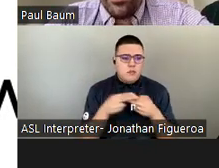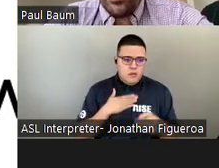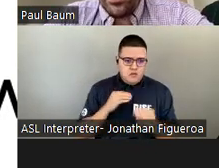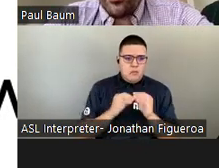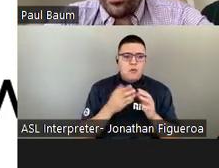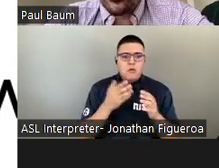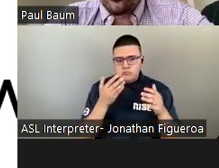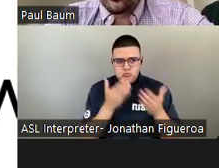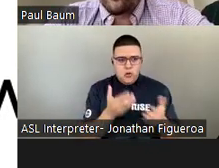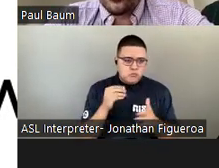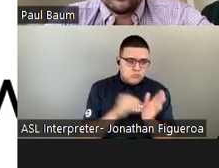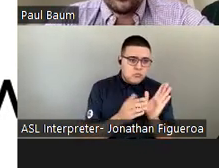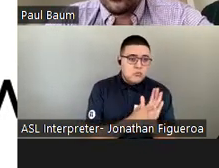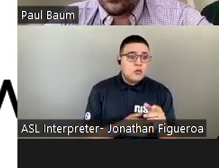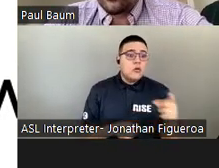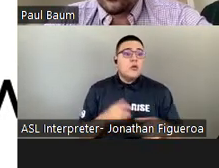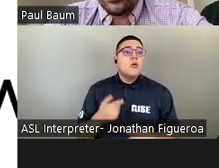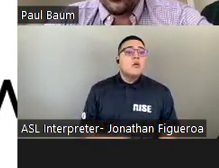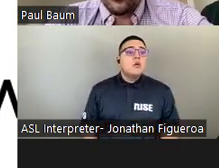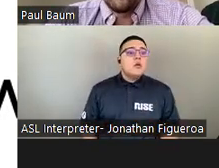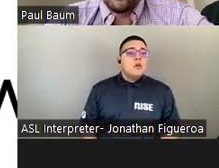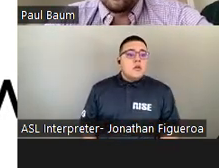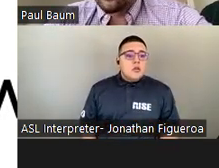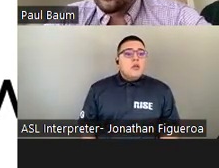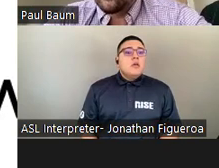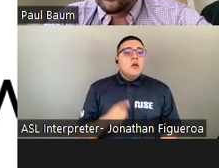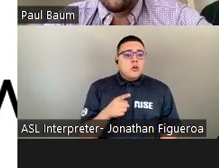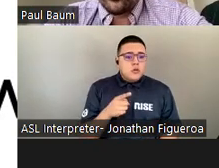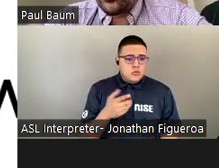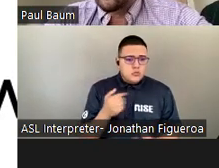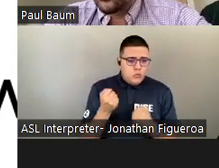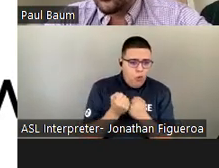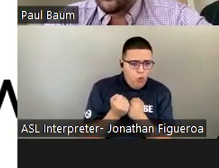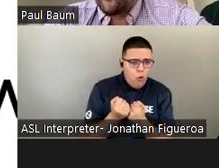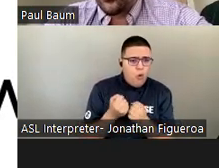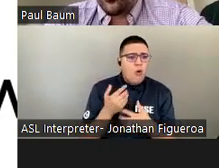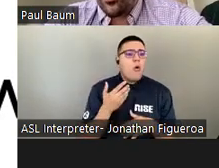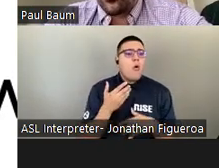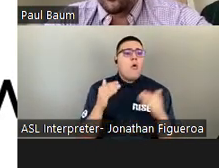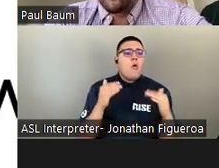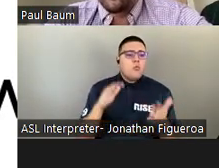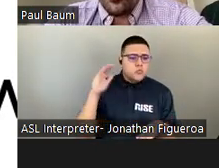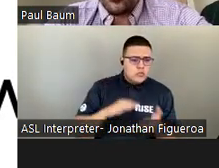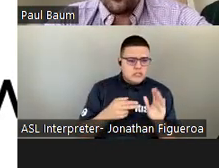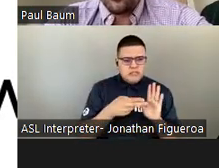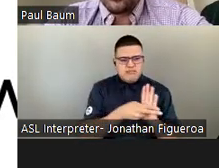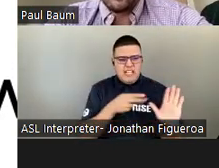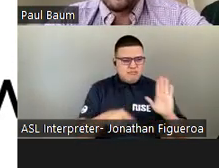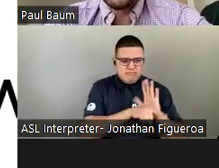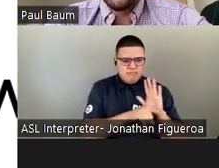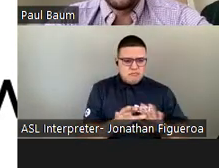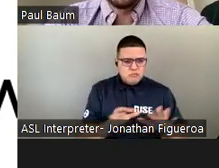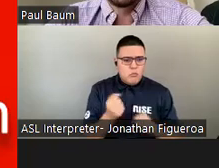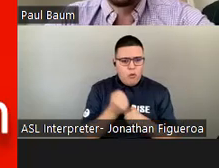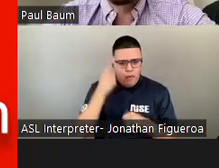health, encourage a culture of acceptance and understanding. And as I was doing some of my research, there definitely are community